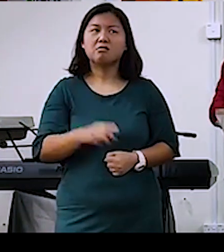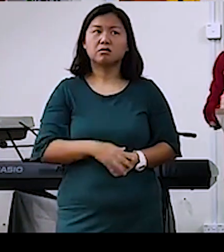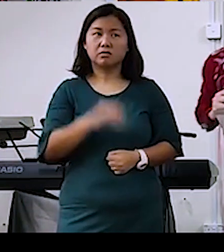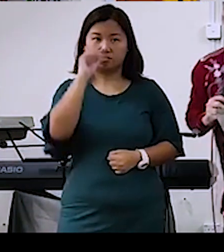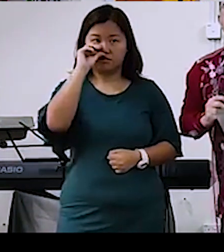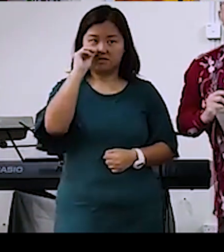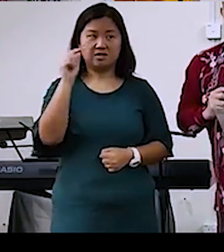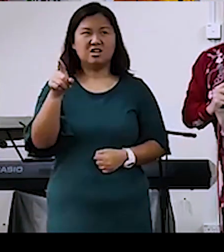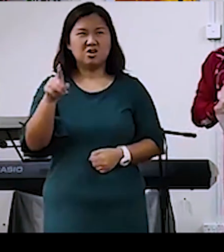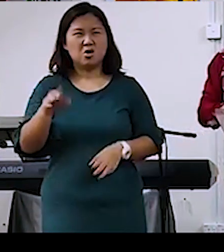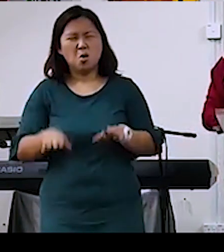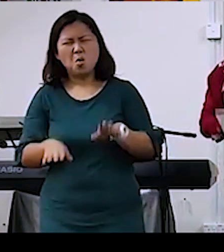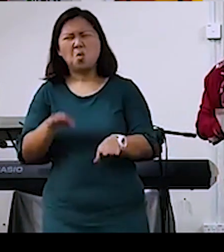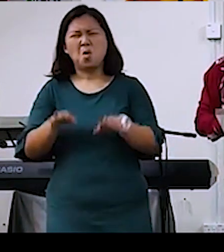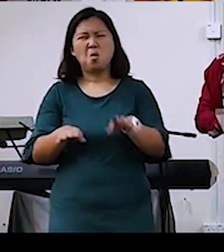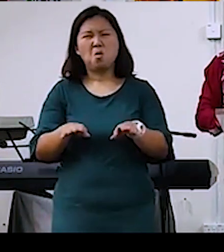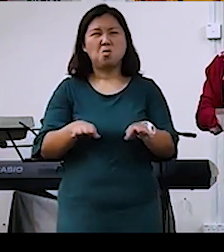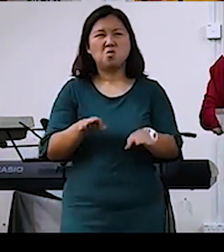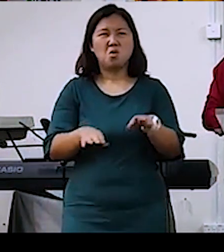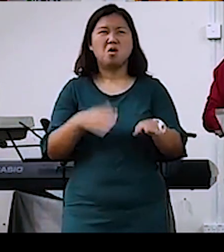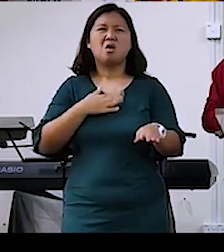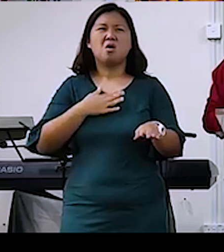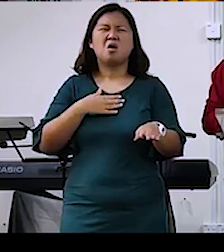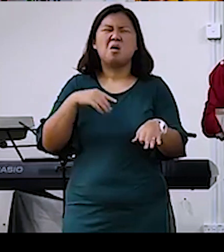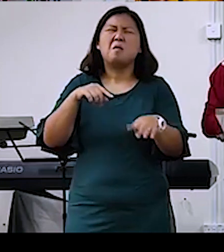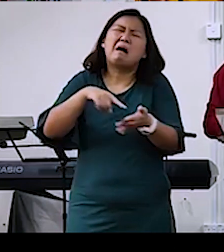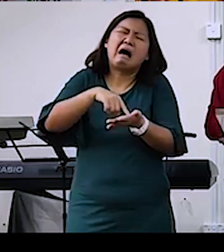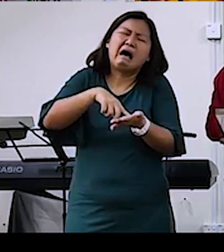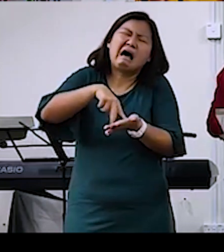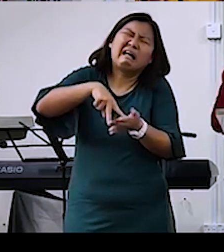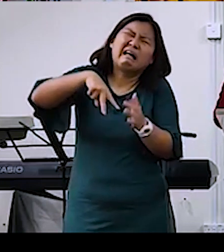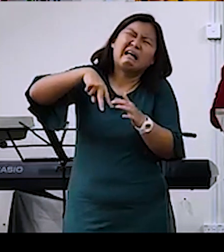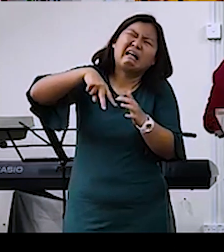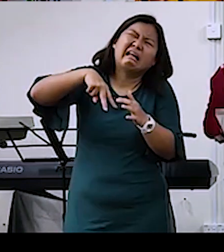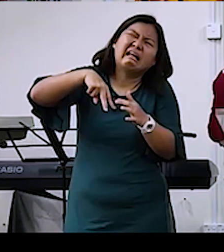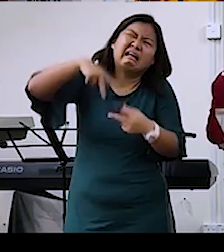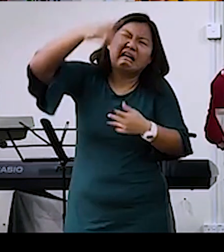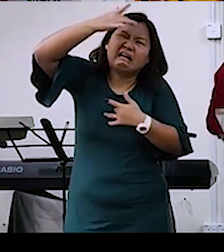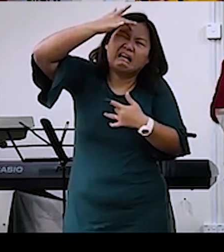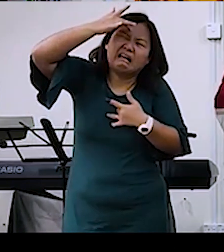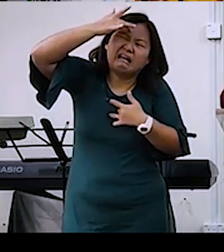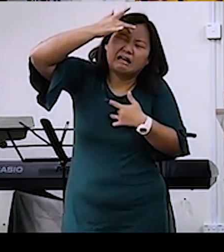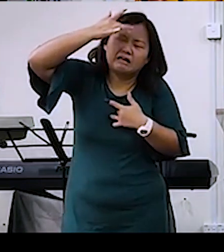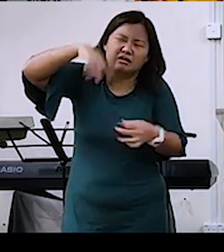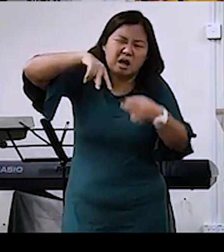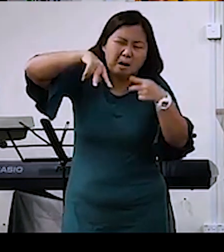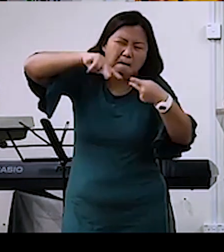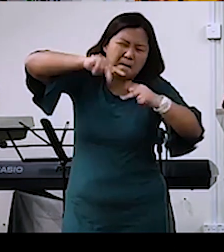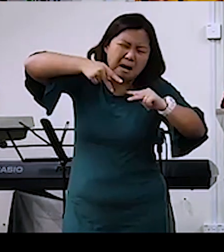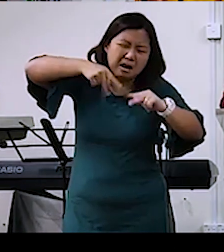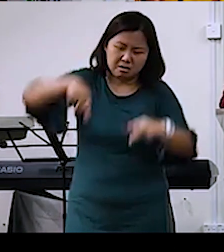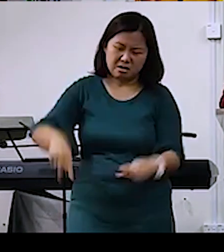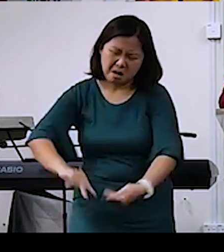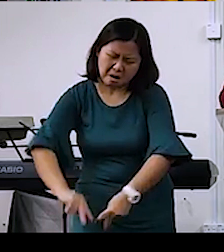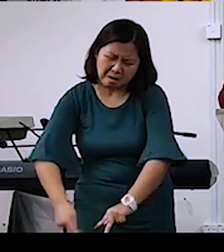start walking your leg, you feel like, my leg pain. Oh, I think something bad would happen to me. I'm scared. What are you